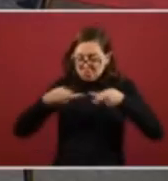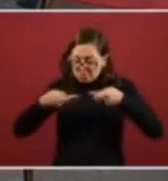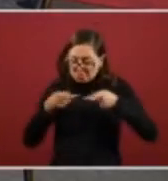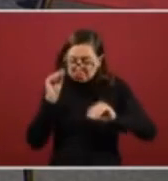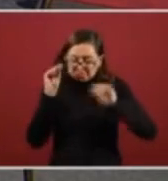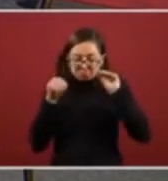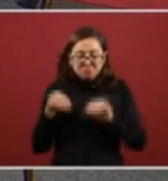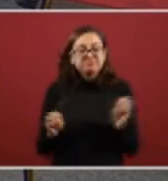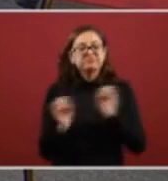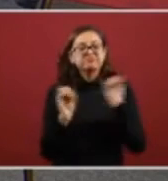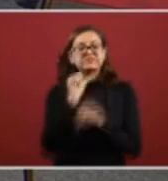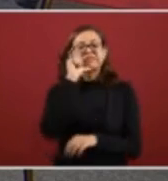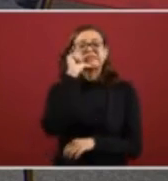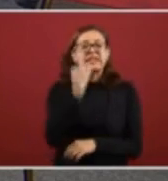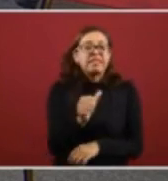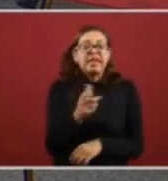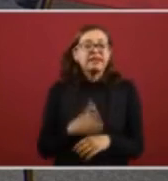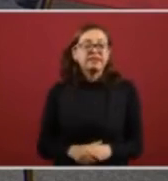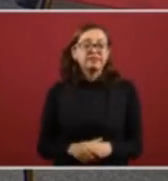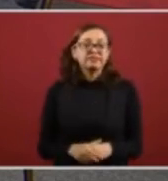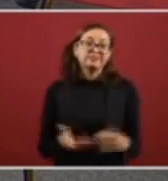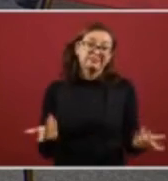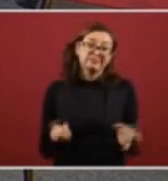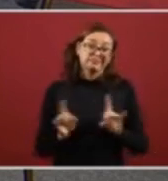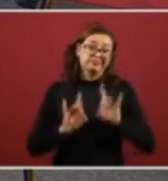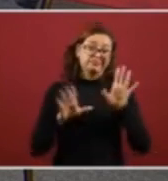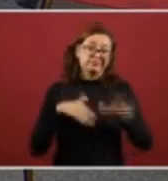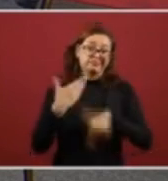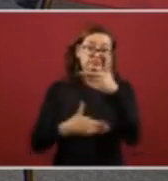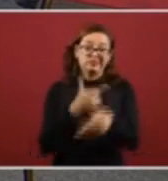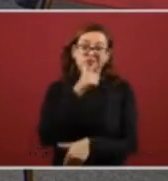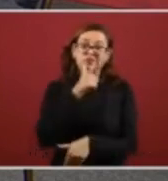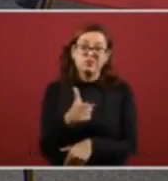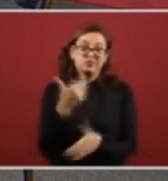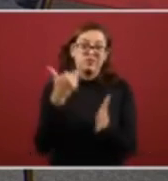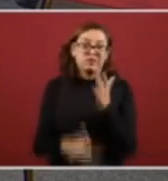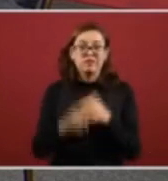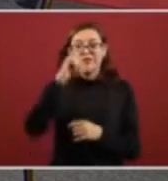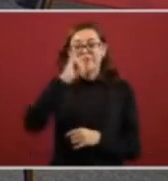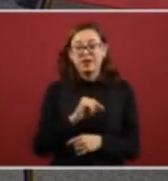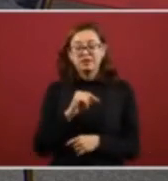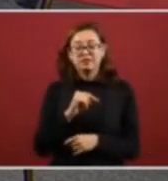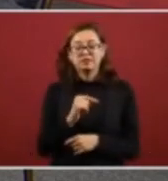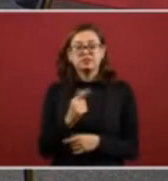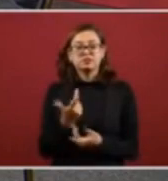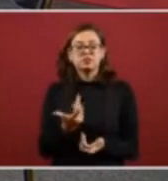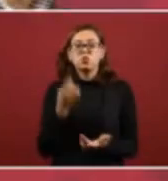that came through a marine duct that would be taken to the southeast,